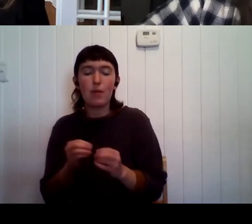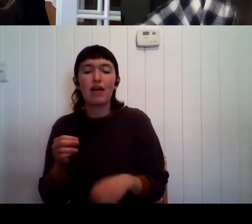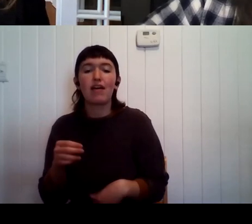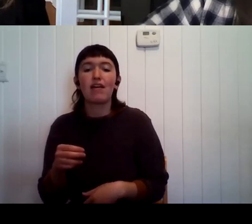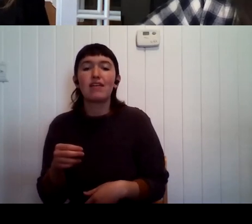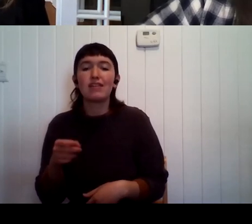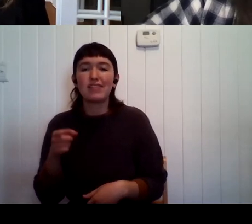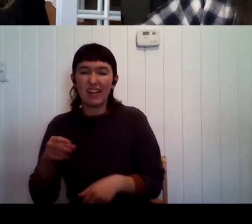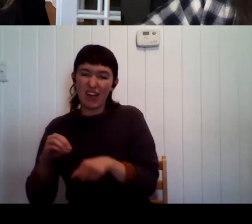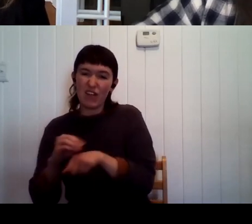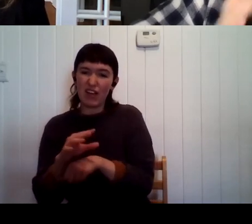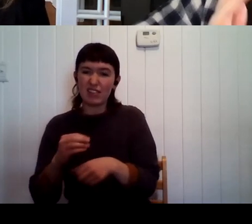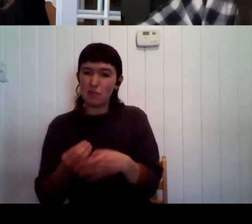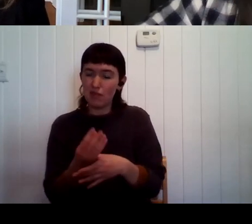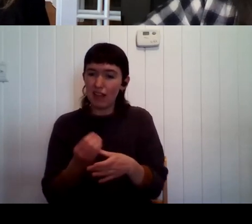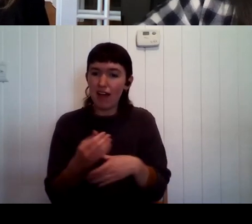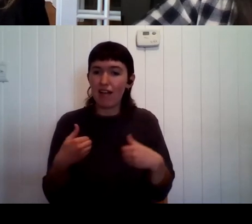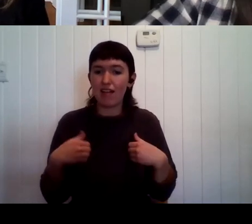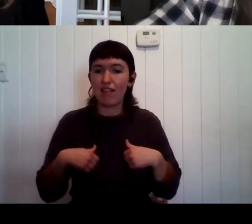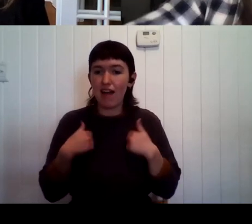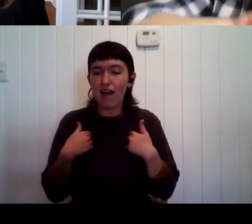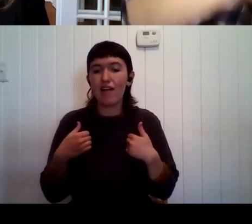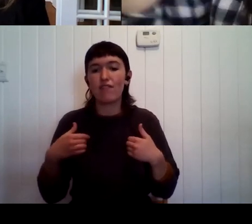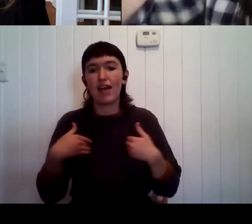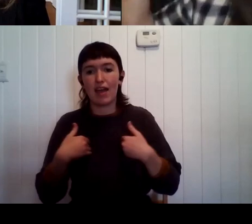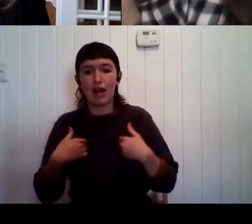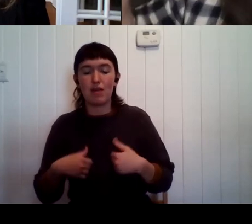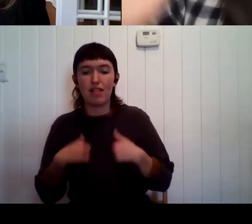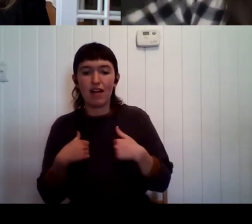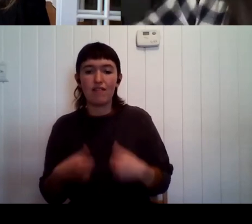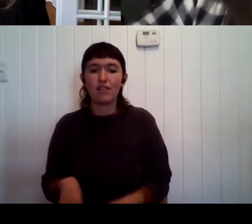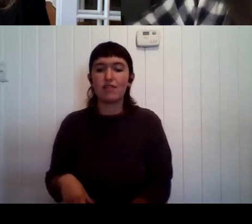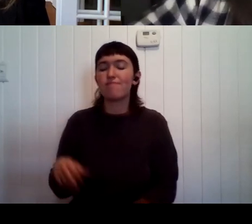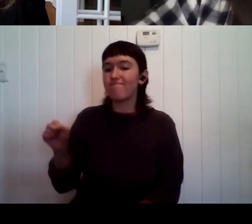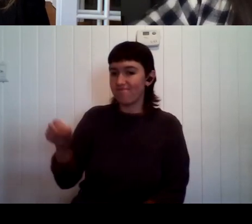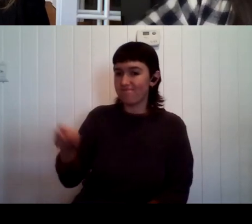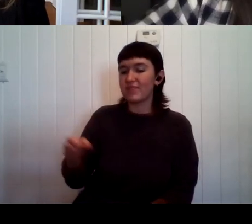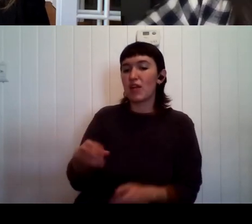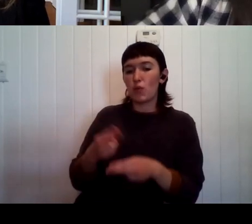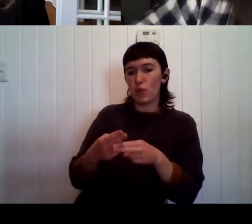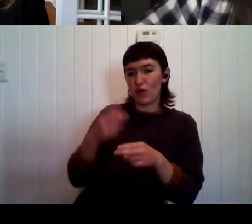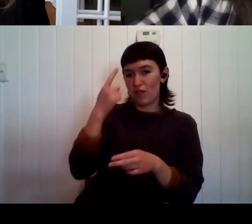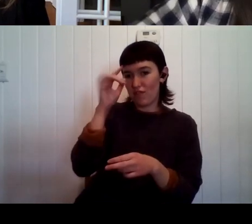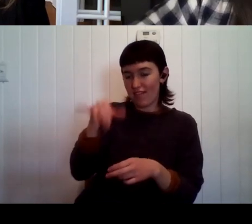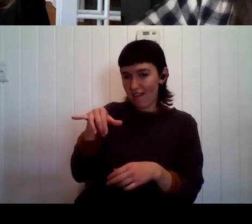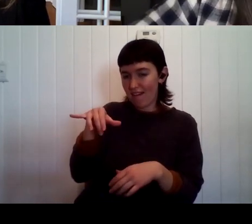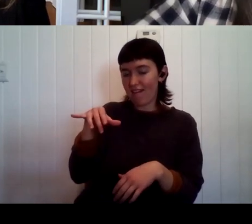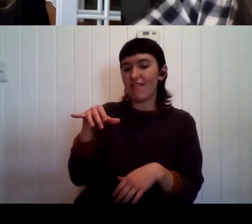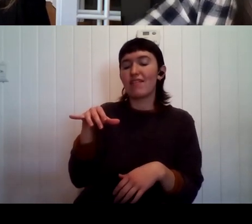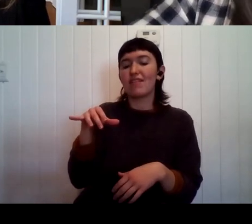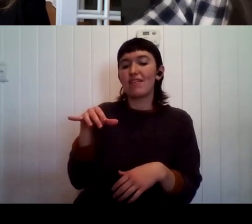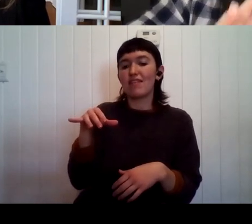animal life. Is that correct? That's exactly right. So the word for that is eutrophication is what happens.